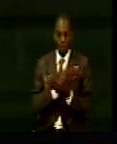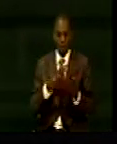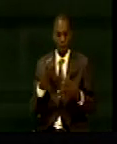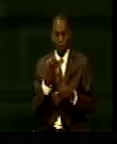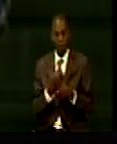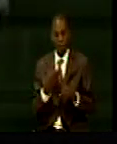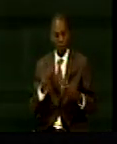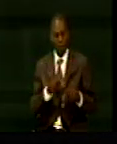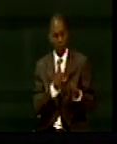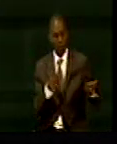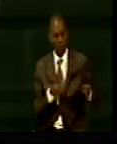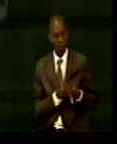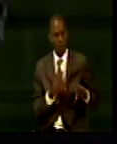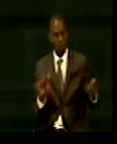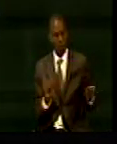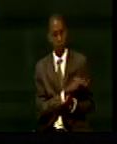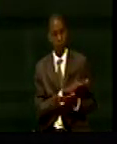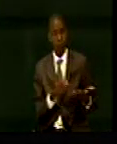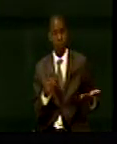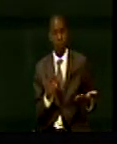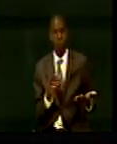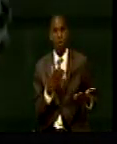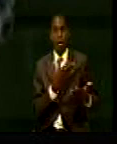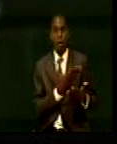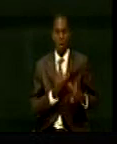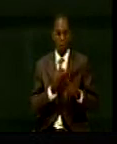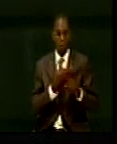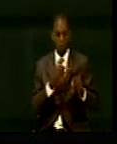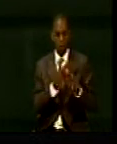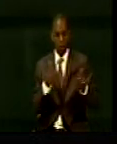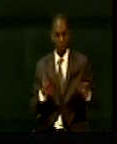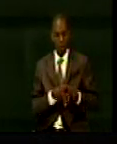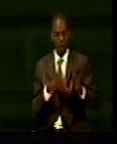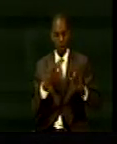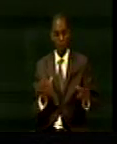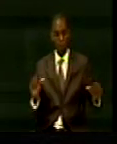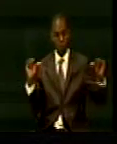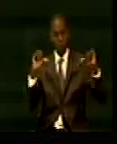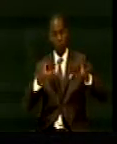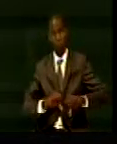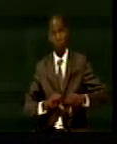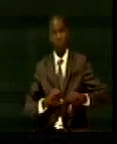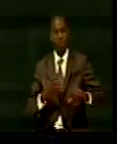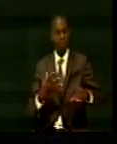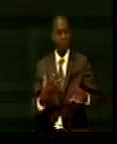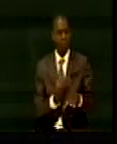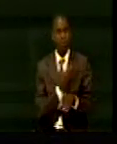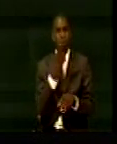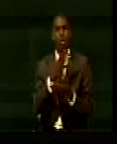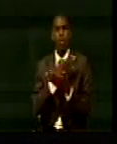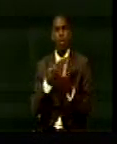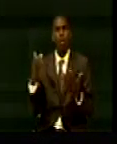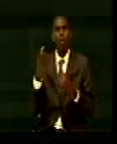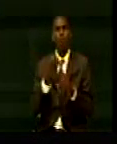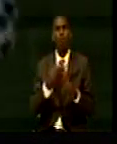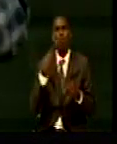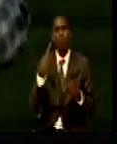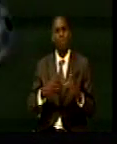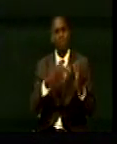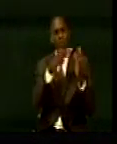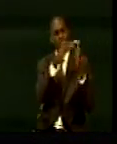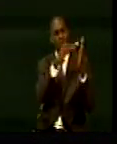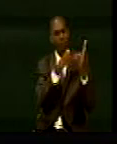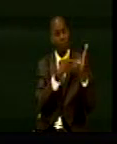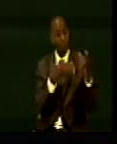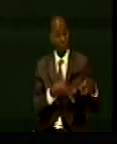destruction and from the path of perdition. And it will take you away from the road that leads to hell.